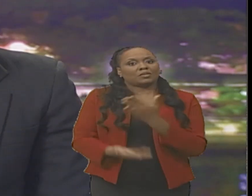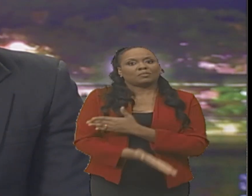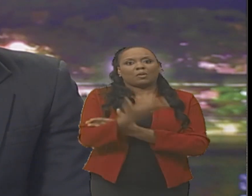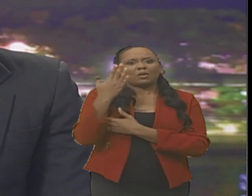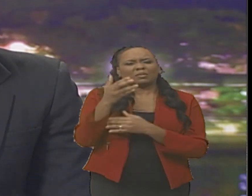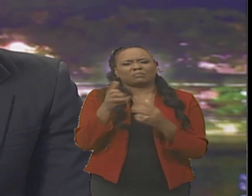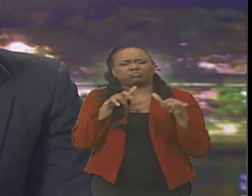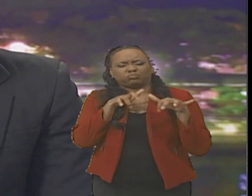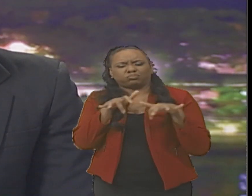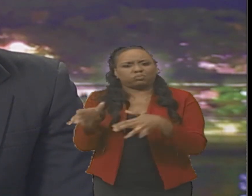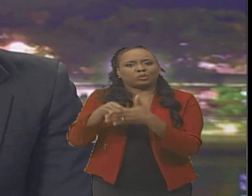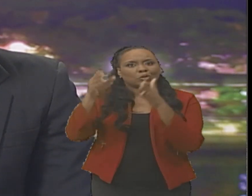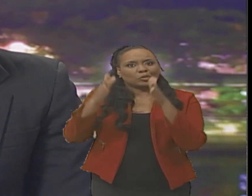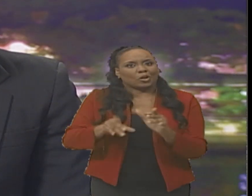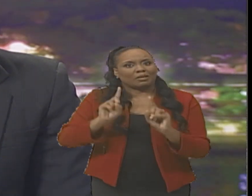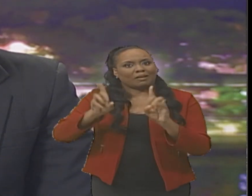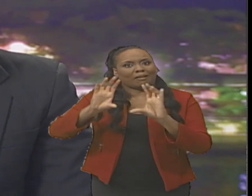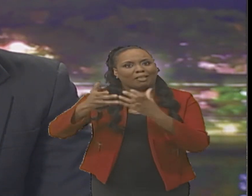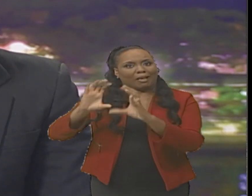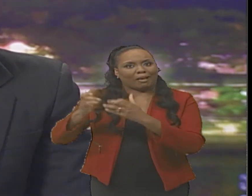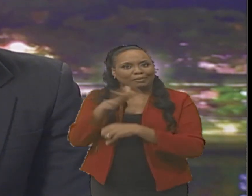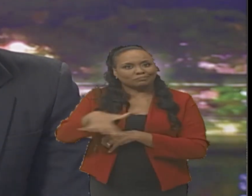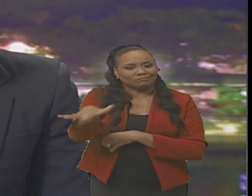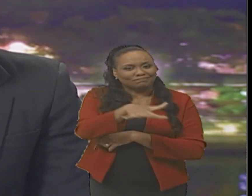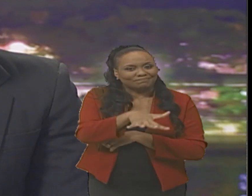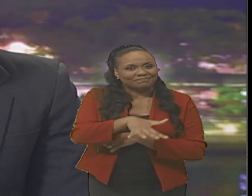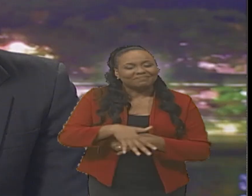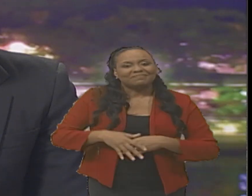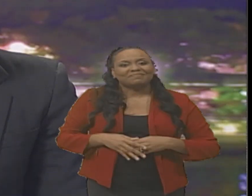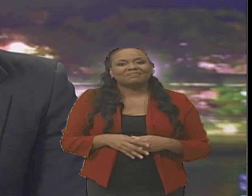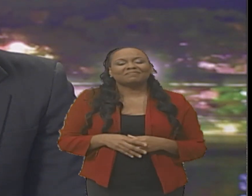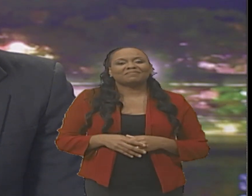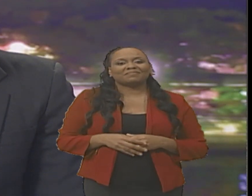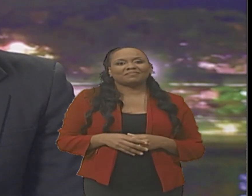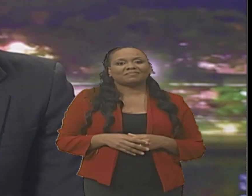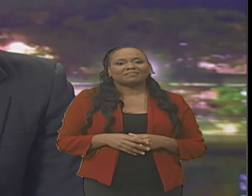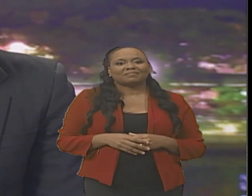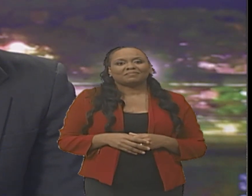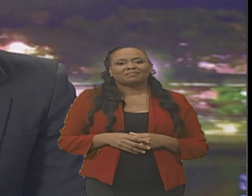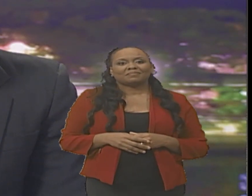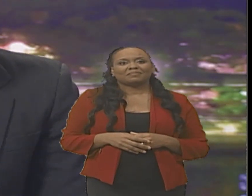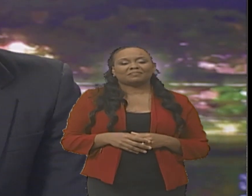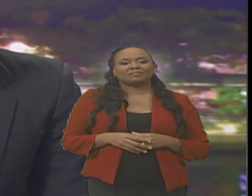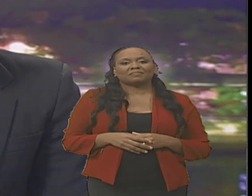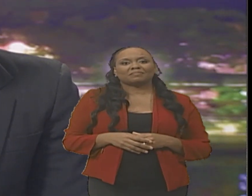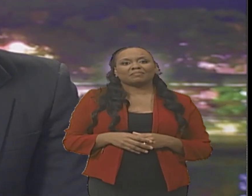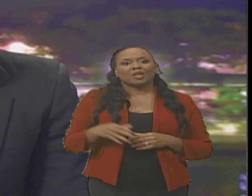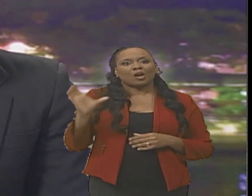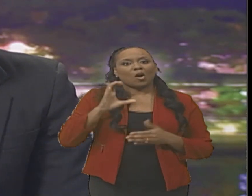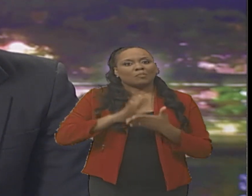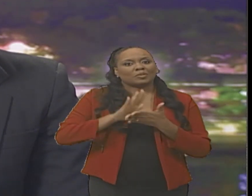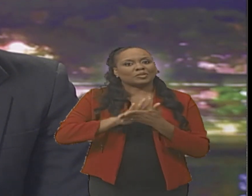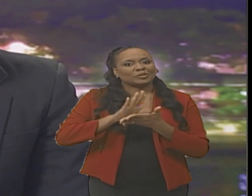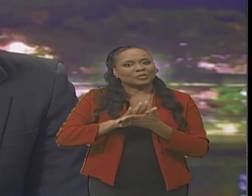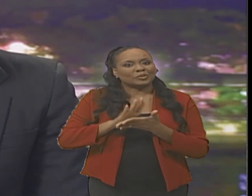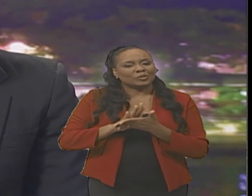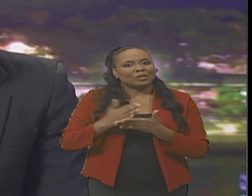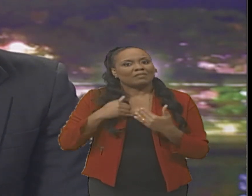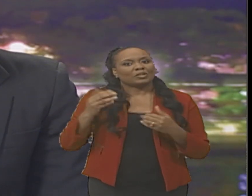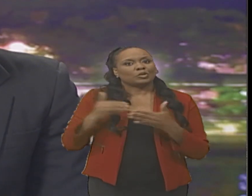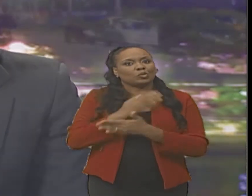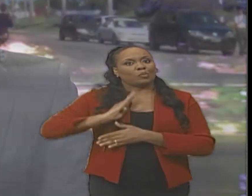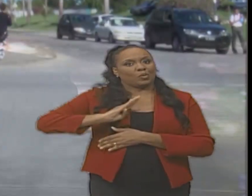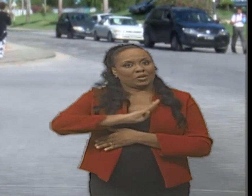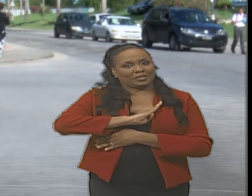students reporting for classes across the island. Over at Combermere, students got a special welcome from the newly implemented Board of